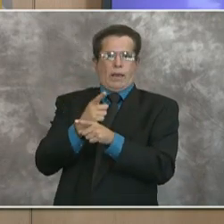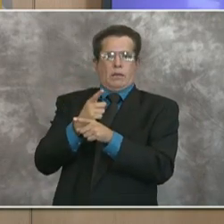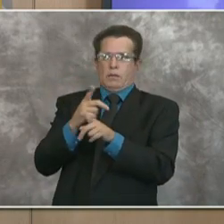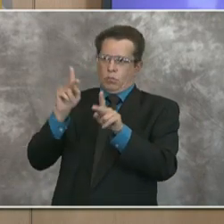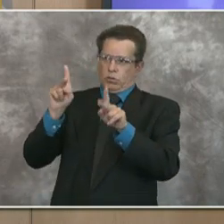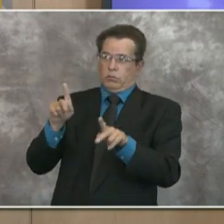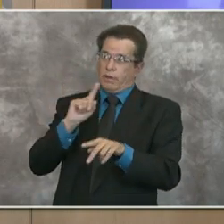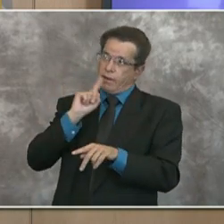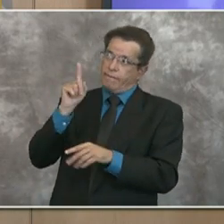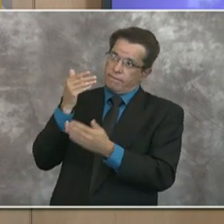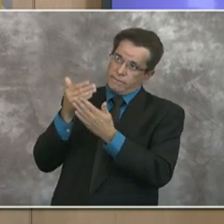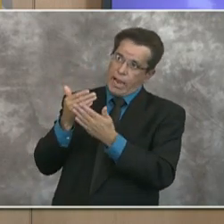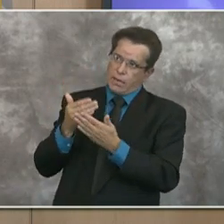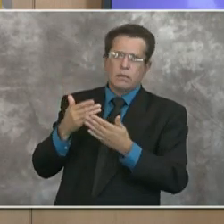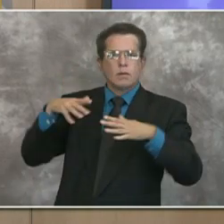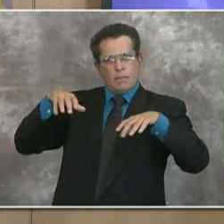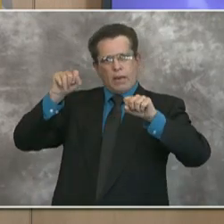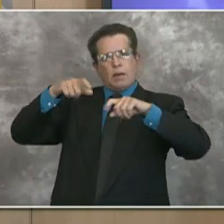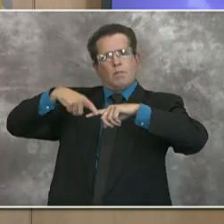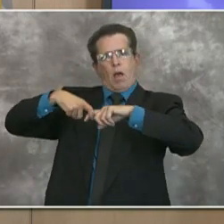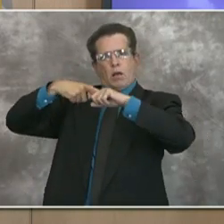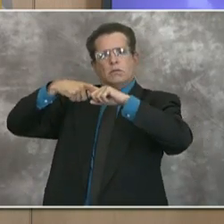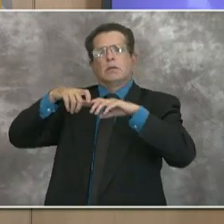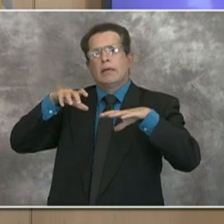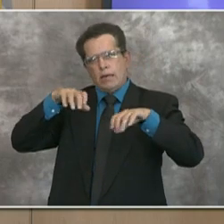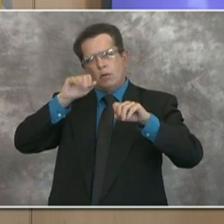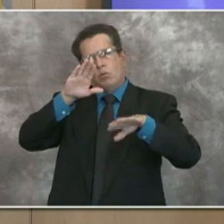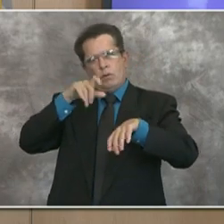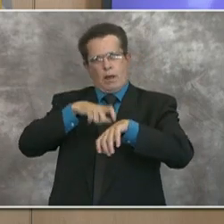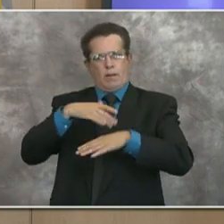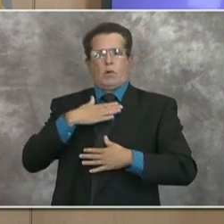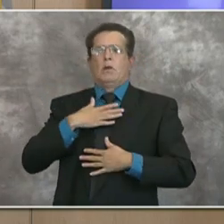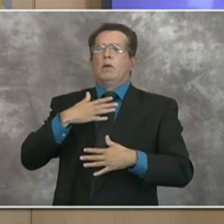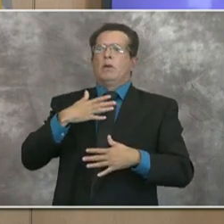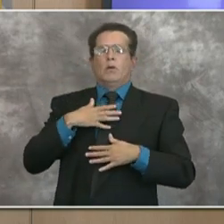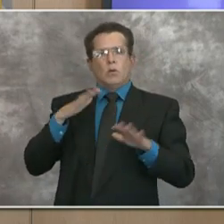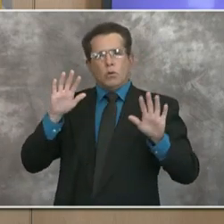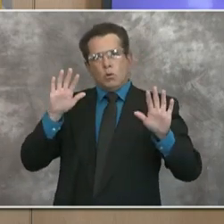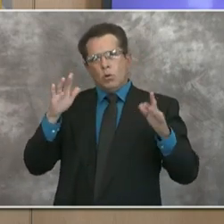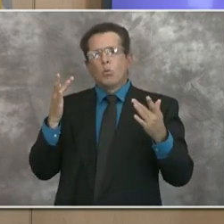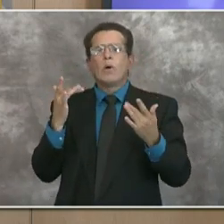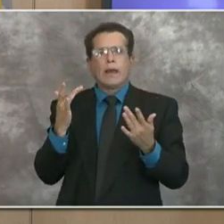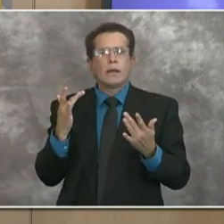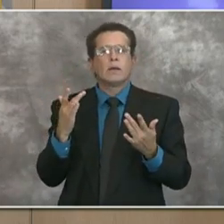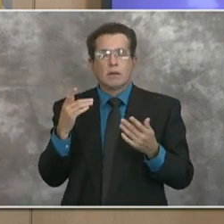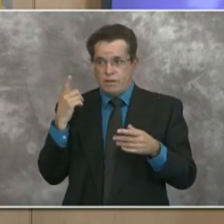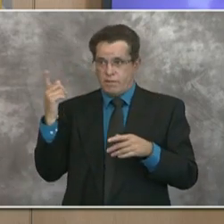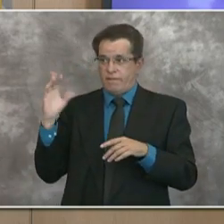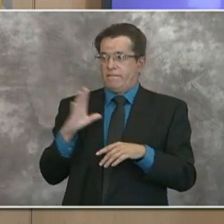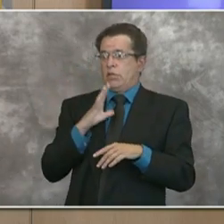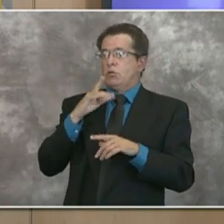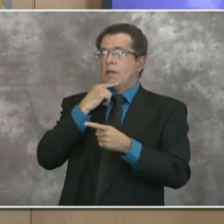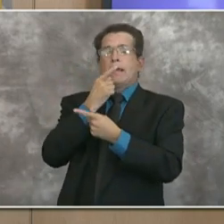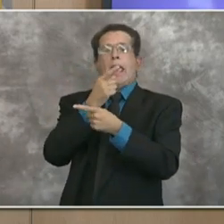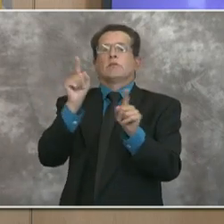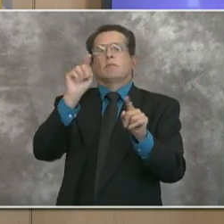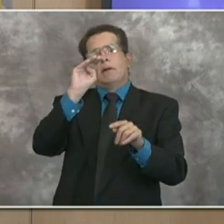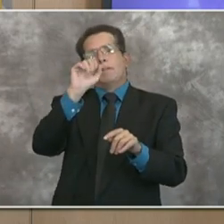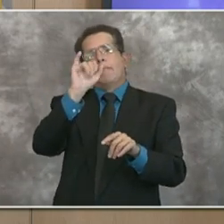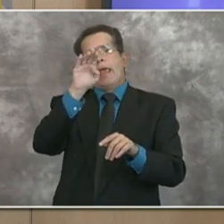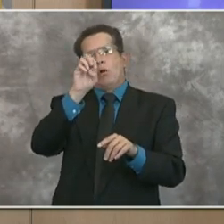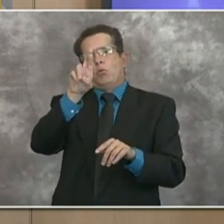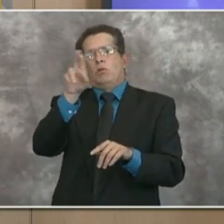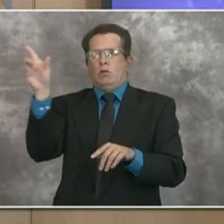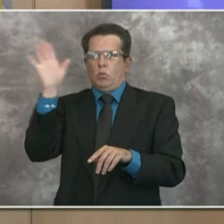source. We should pause, take a breath, and wait. If there's an official announcement that a city is going to make, the mayor will announce